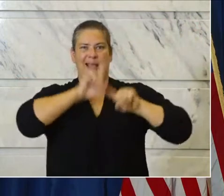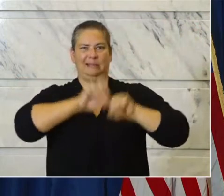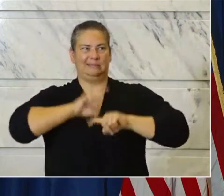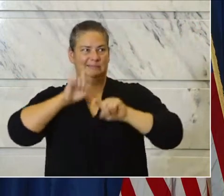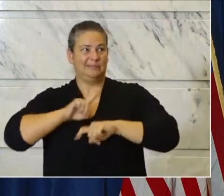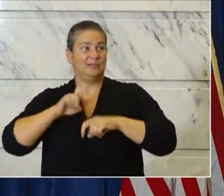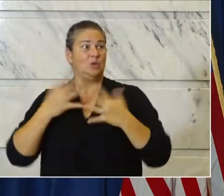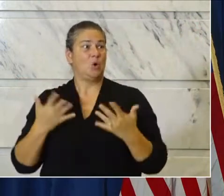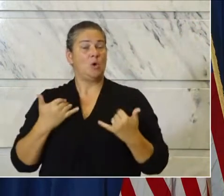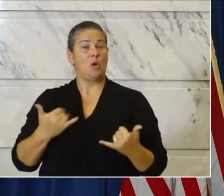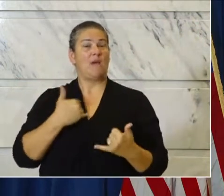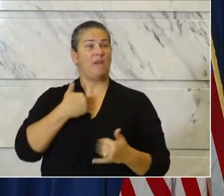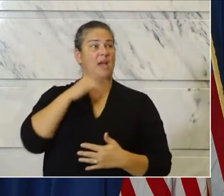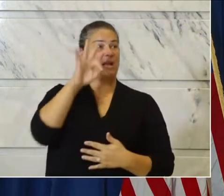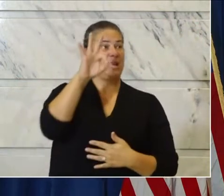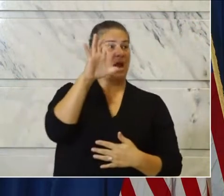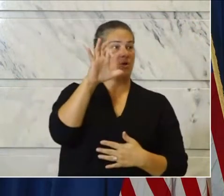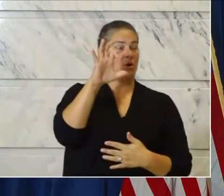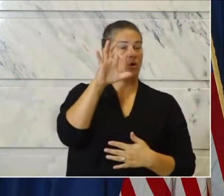So today we're reporting